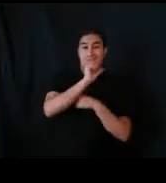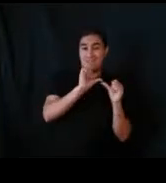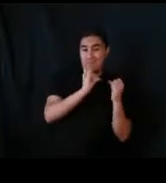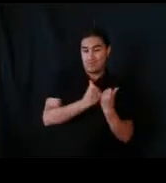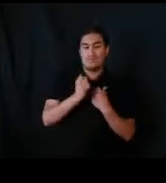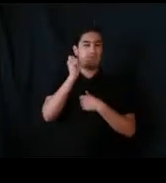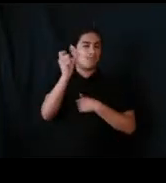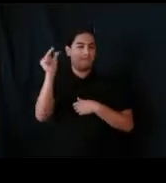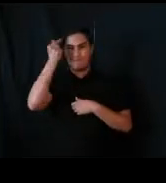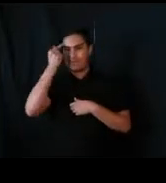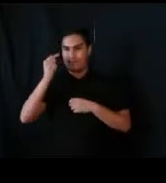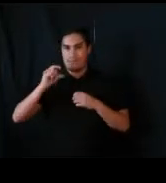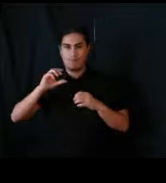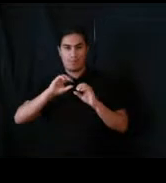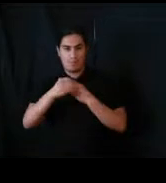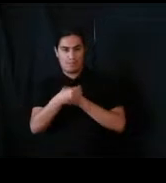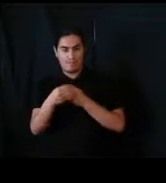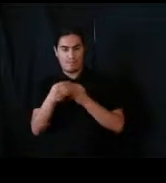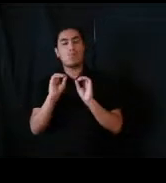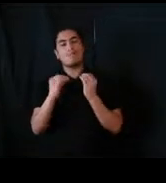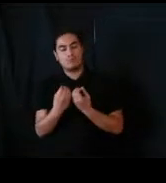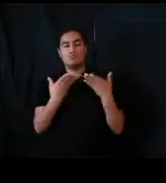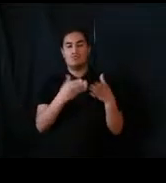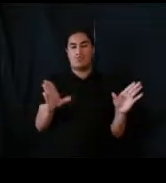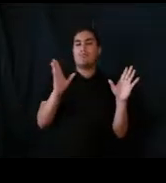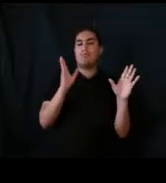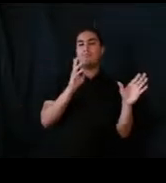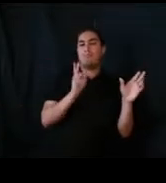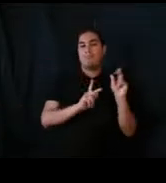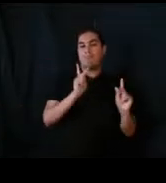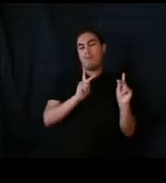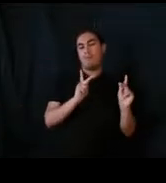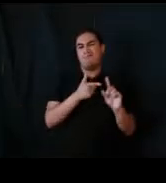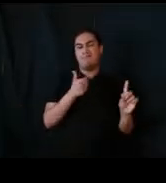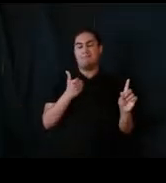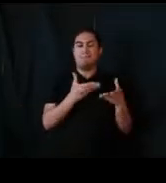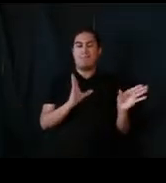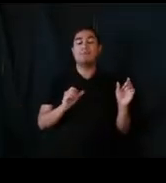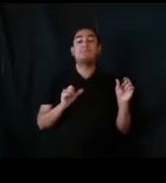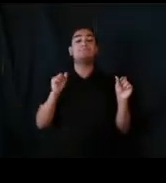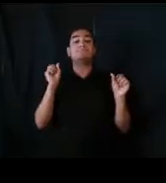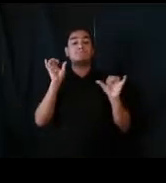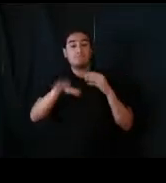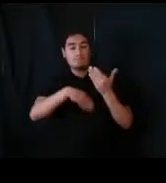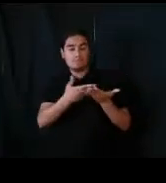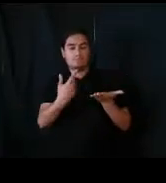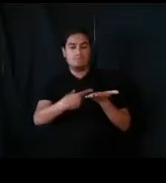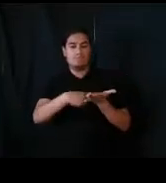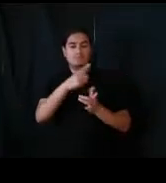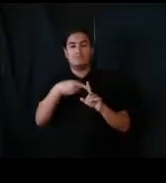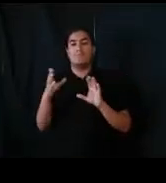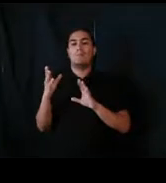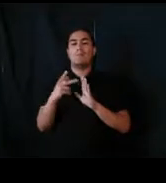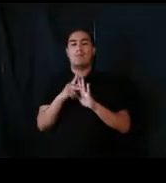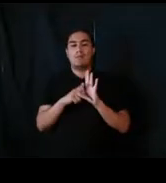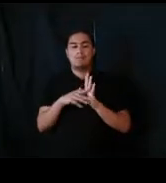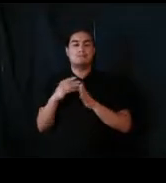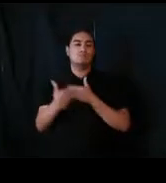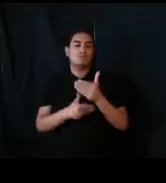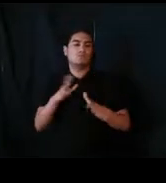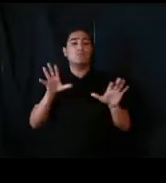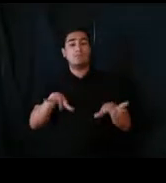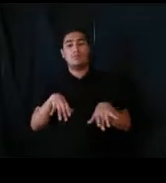organizations and general members of the public these draft guidelines describe the policy standards and procedures for the development adoption